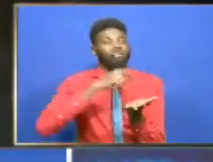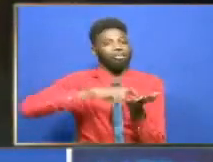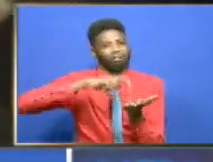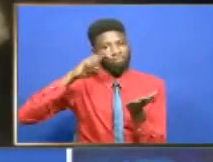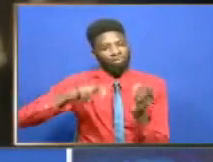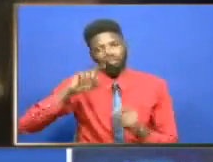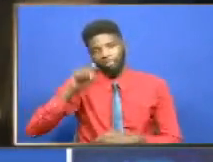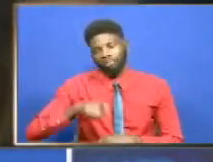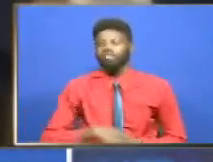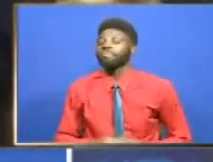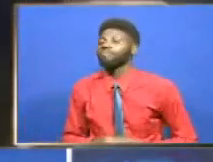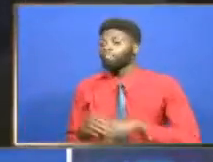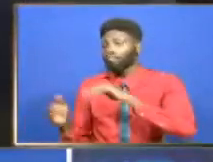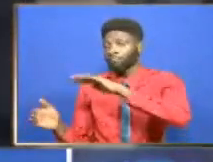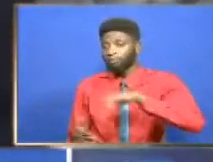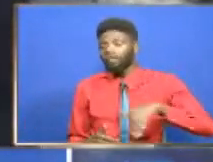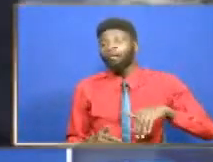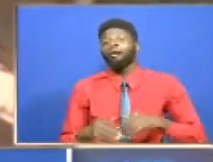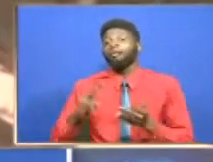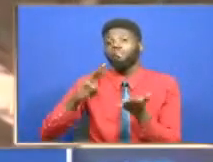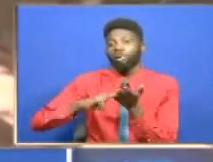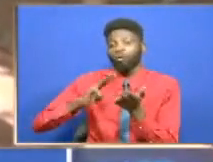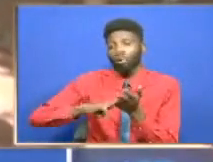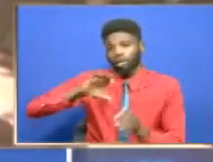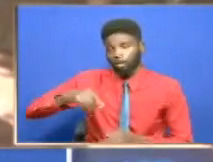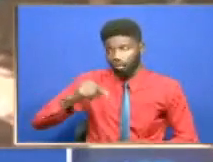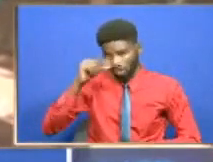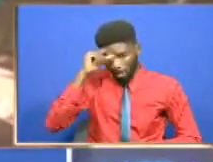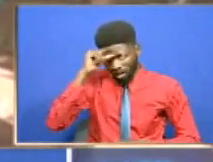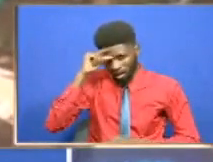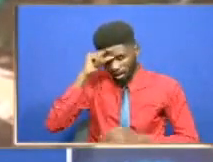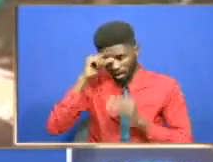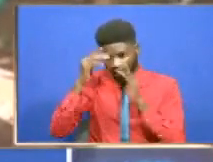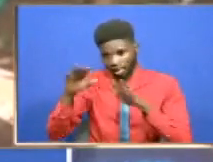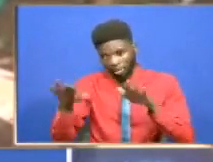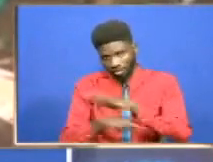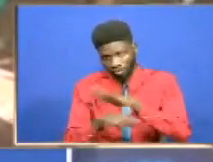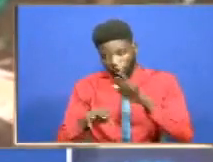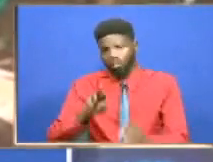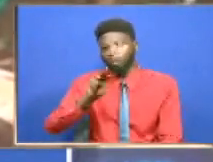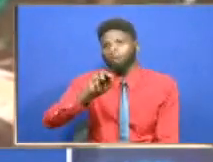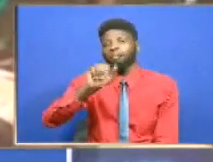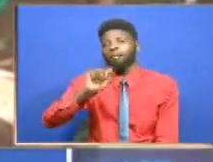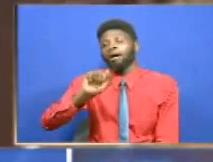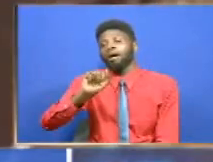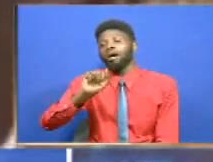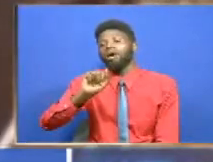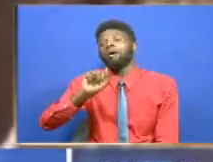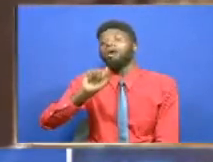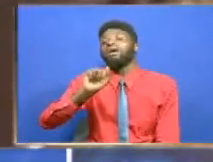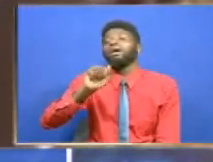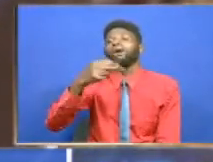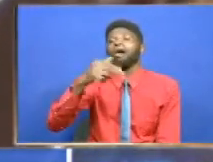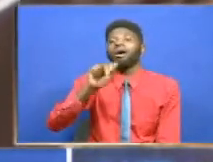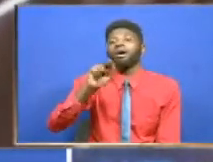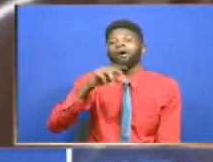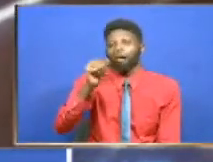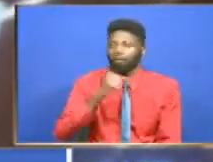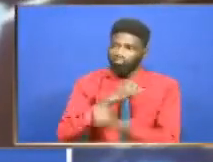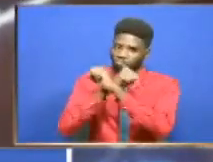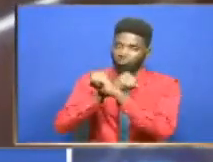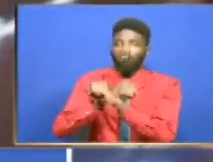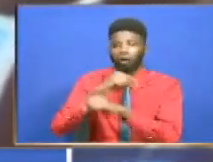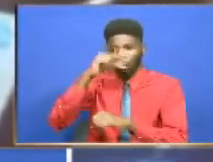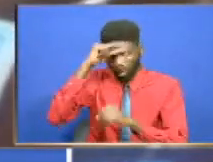Meanwhile, Migori County Deputy Governor Mahanga Mwita has defended his boss, Governor Obado, saying the 73 million shillings